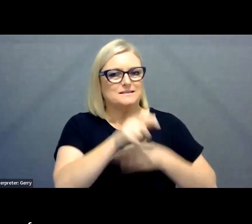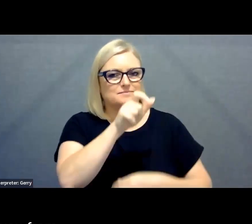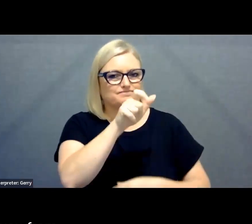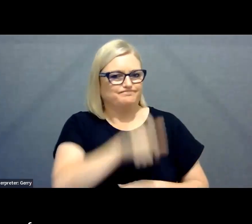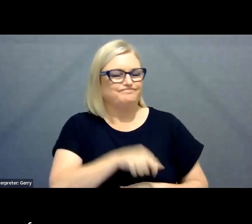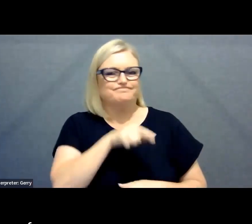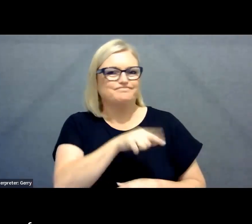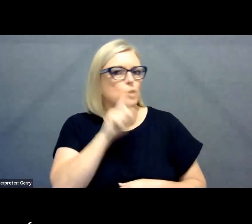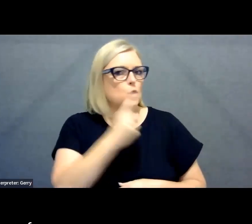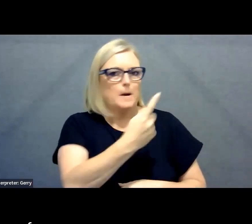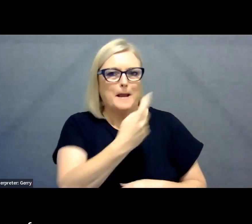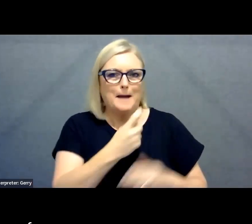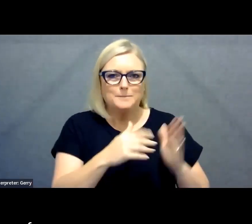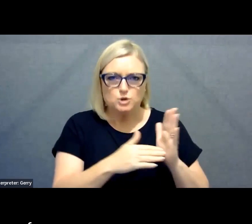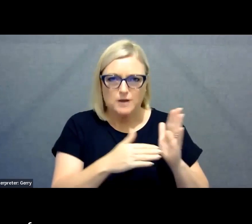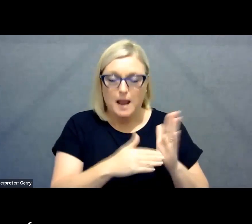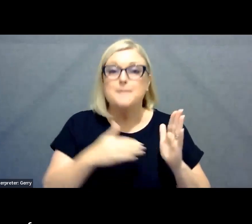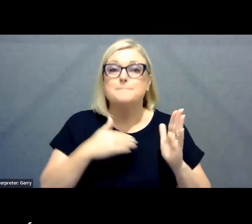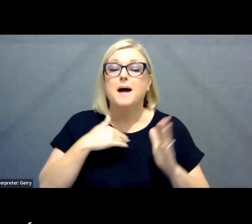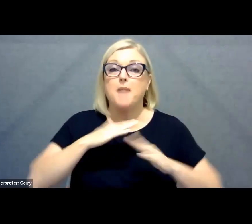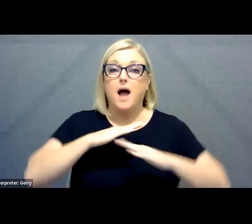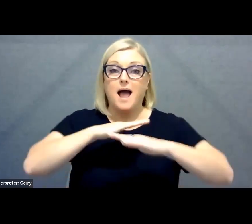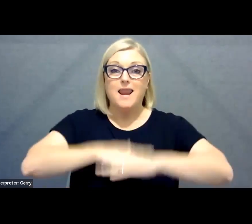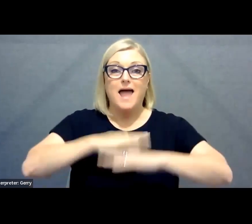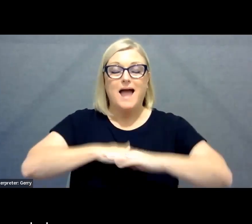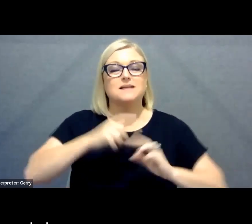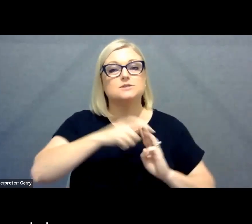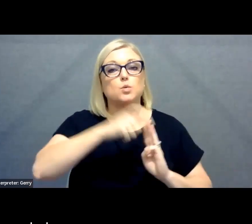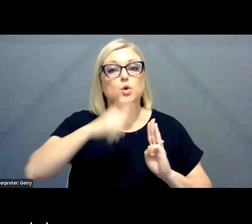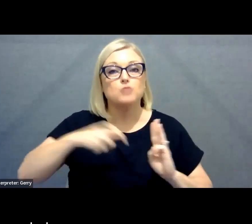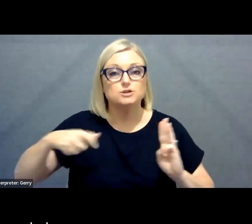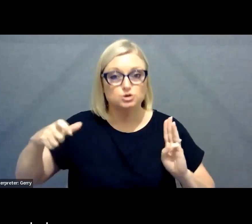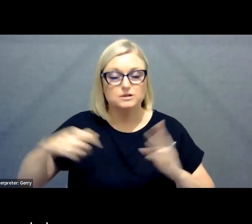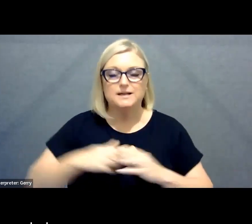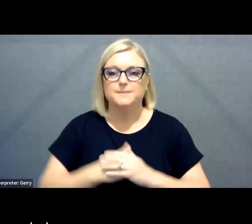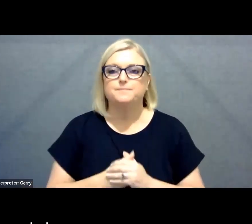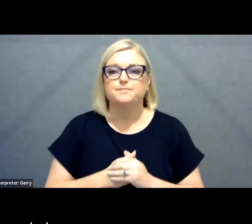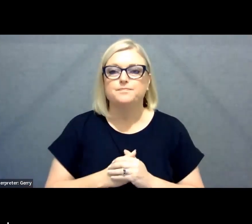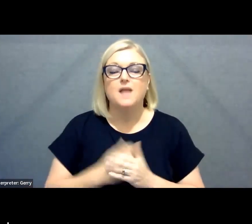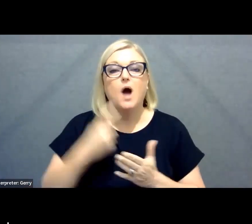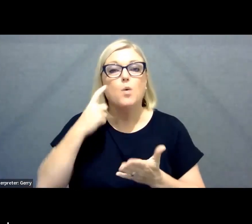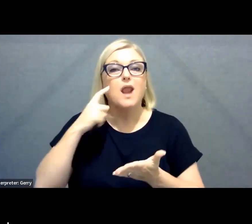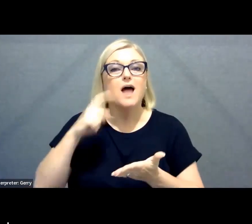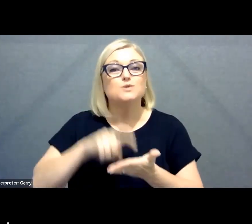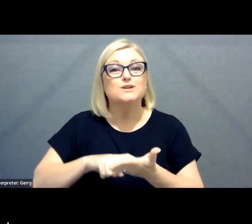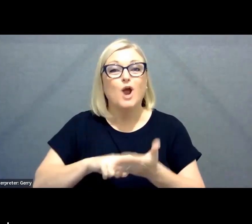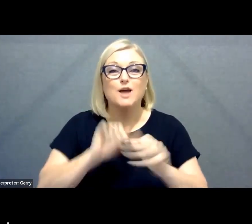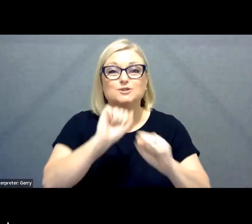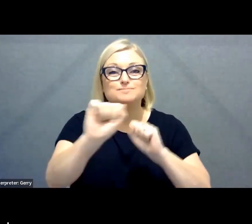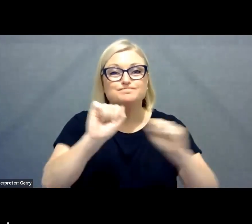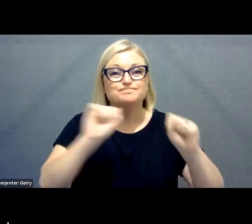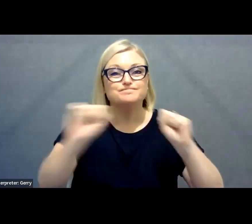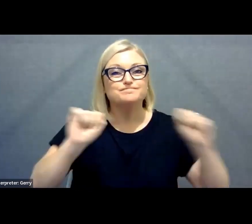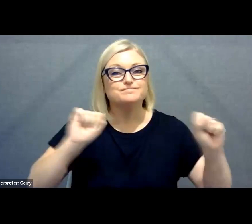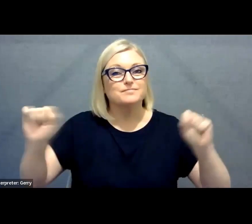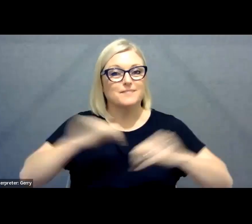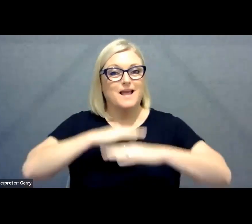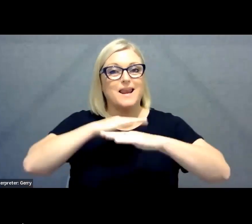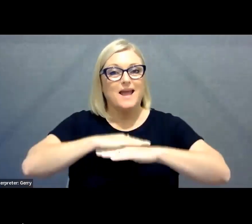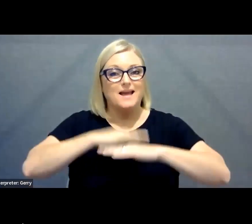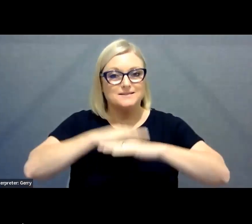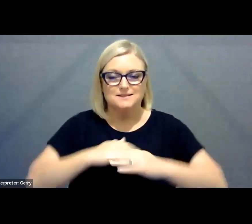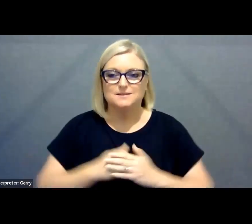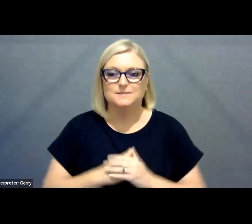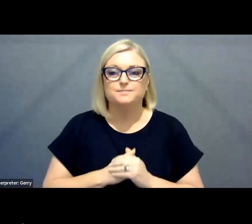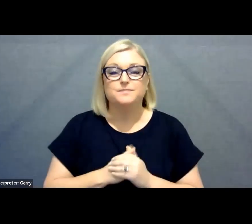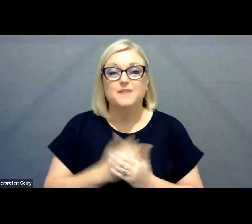I'm speaking to you from Wurundjeri country in Melbourne, and I'd like to acknowledge the many lands from which we've gathered here today, and